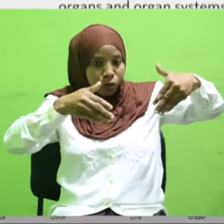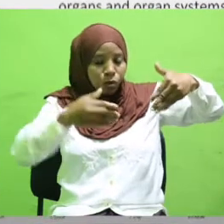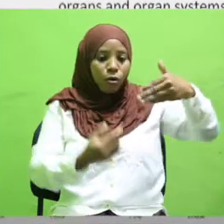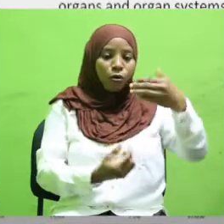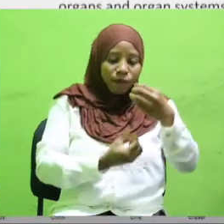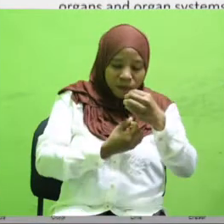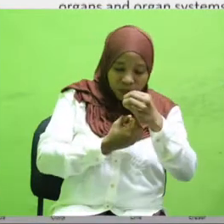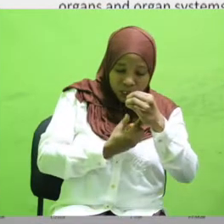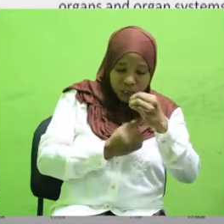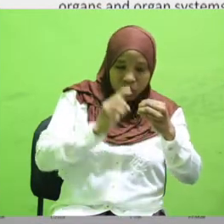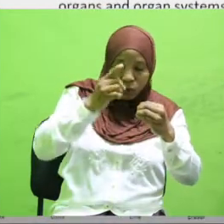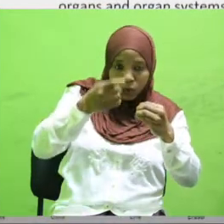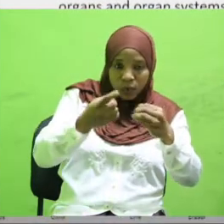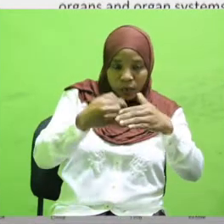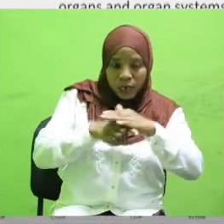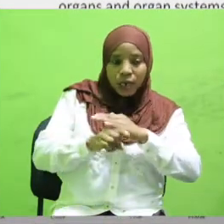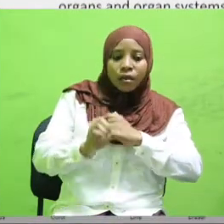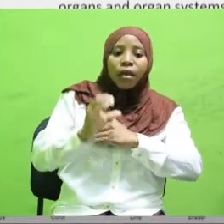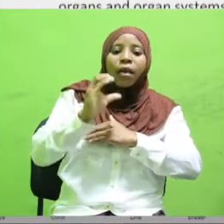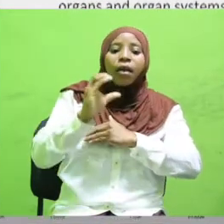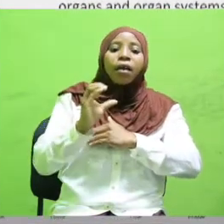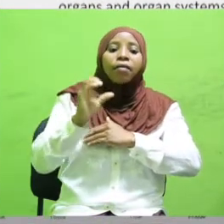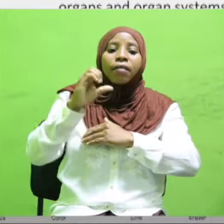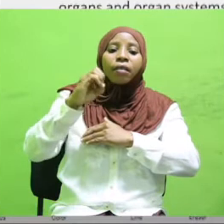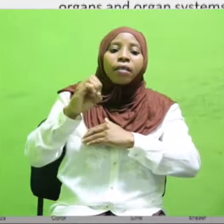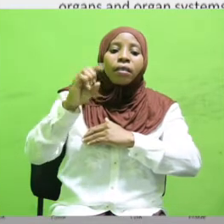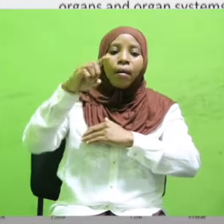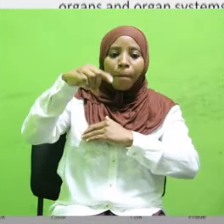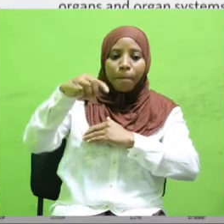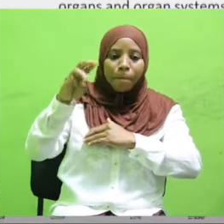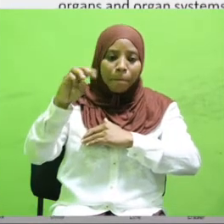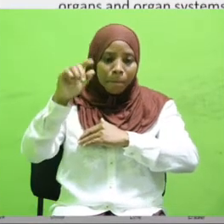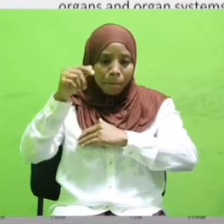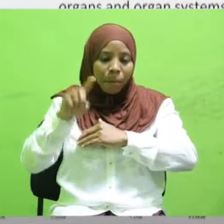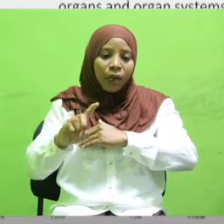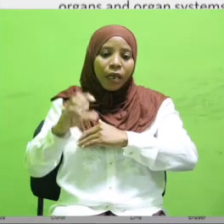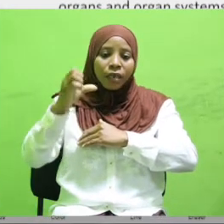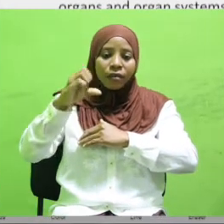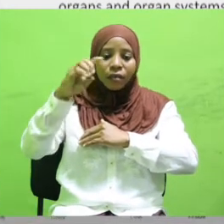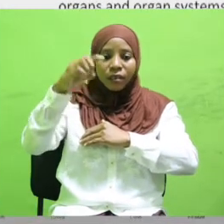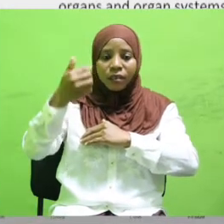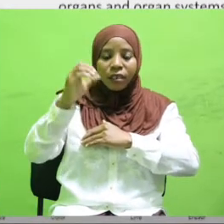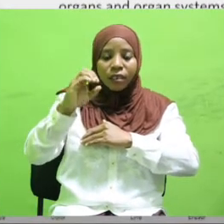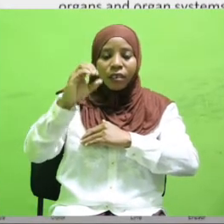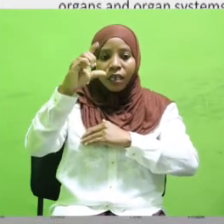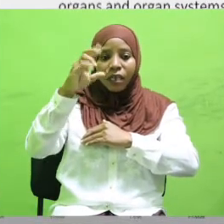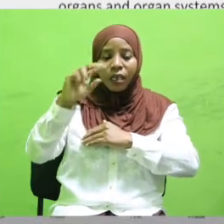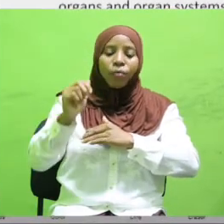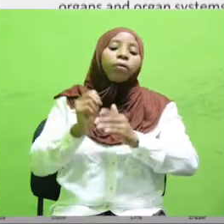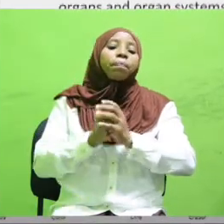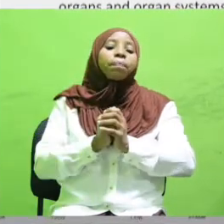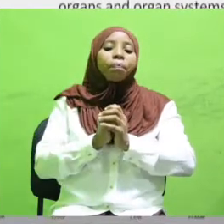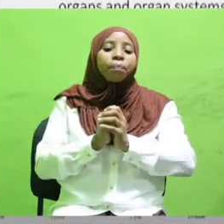of kingdom plantae or plants are made up of cellulose, which is a